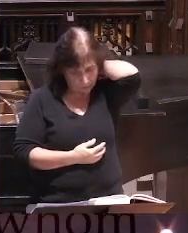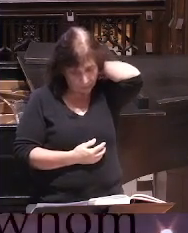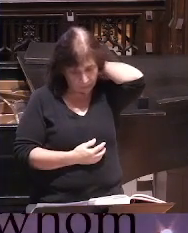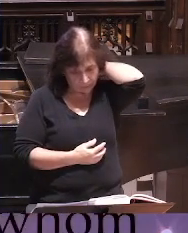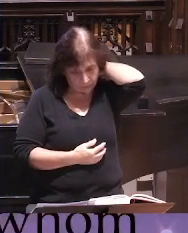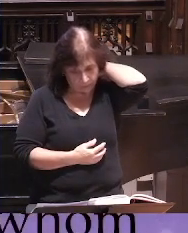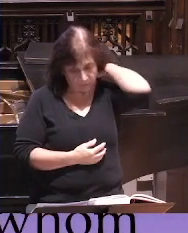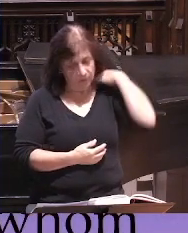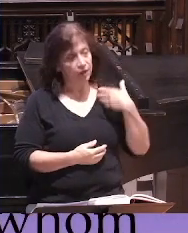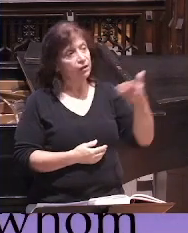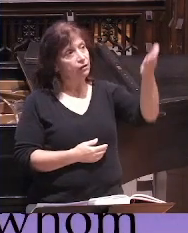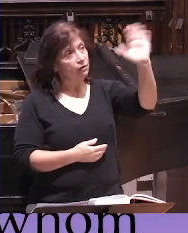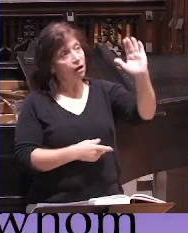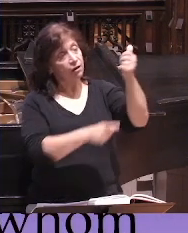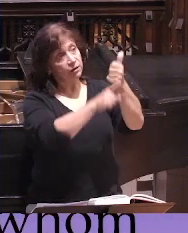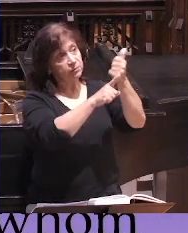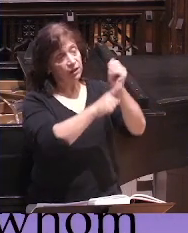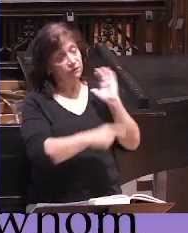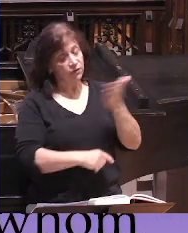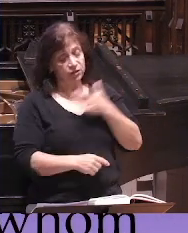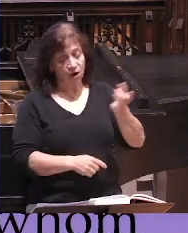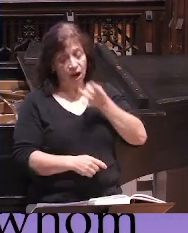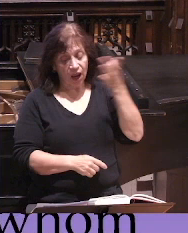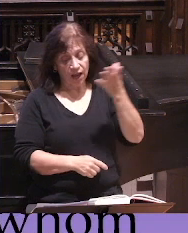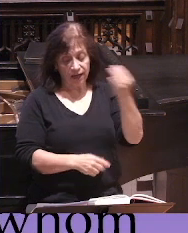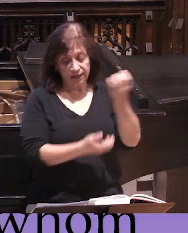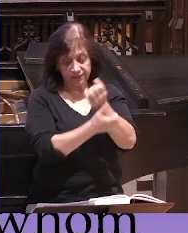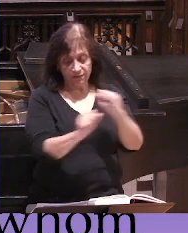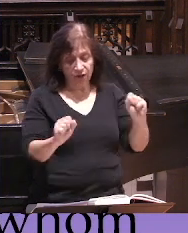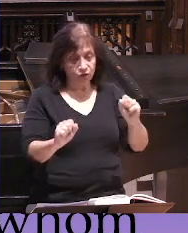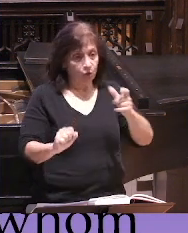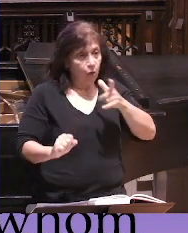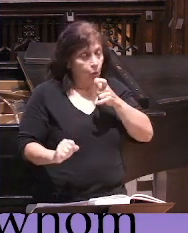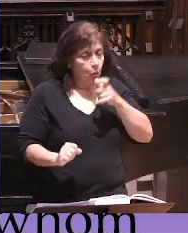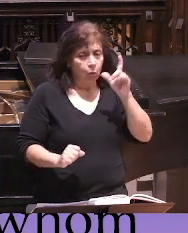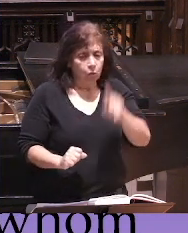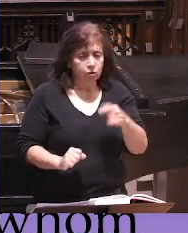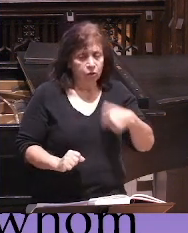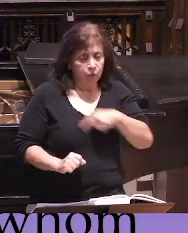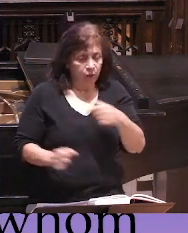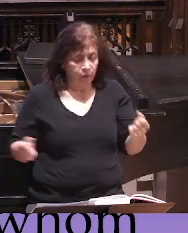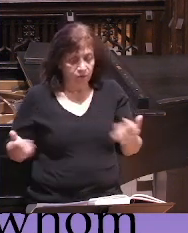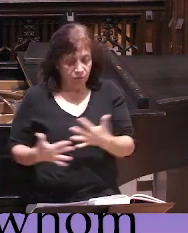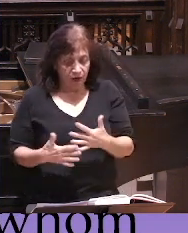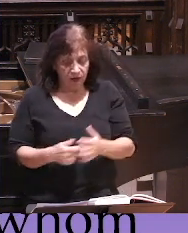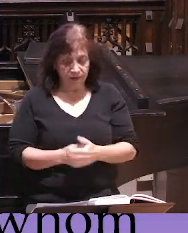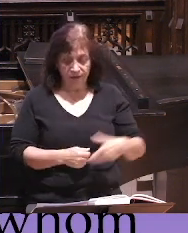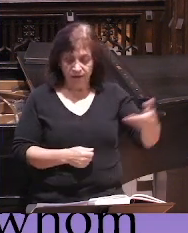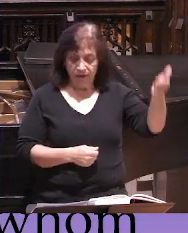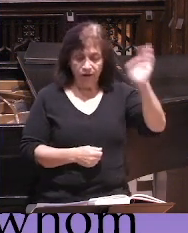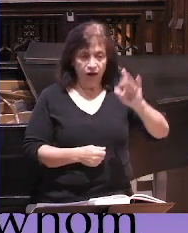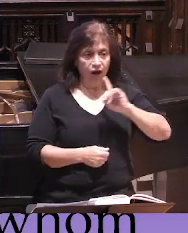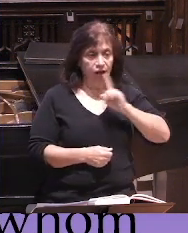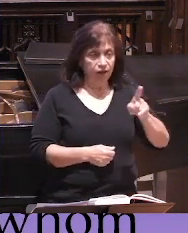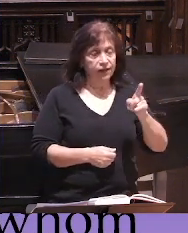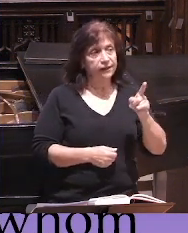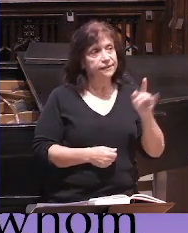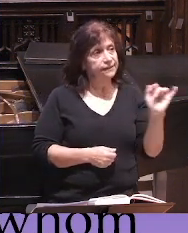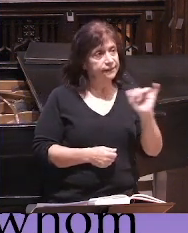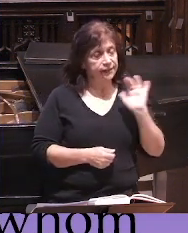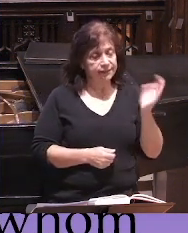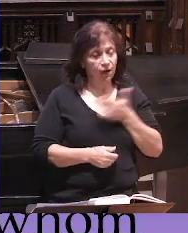God is our light and our salvation. Whom shall we fear? God is our shelter